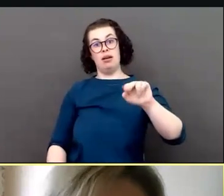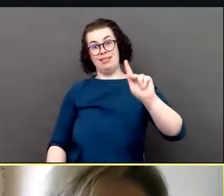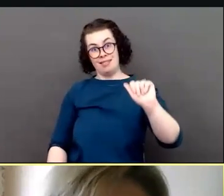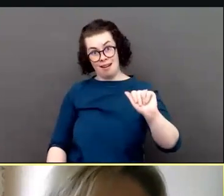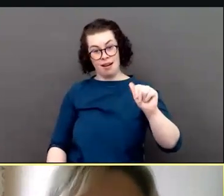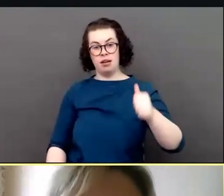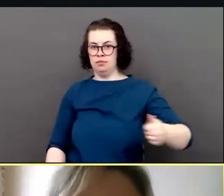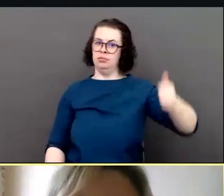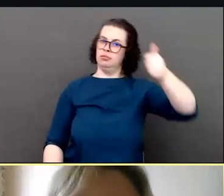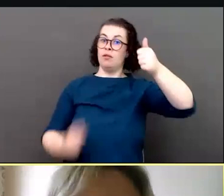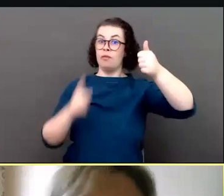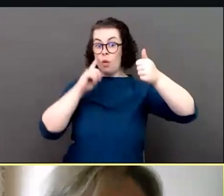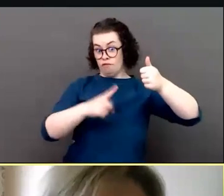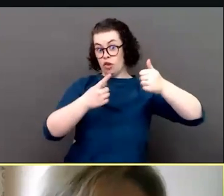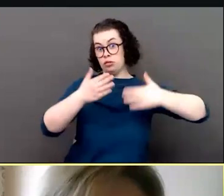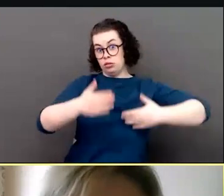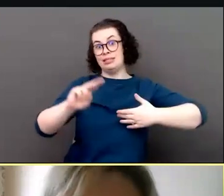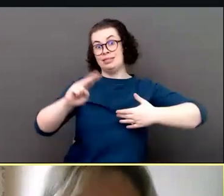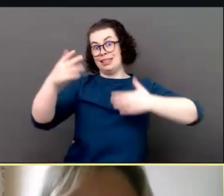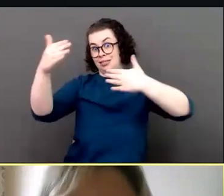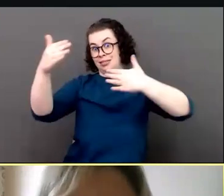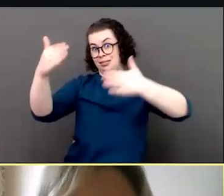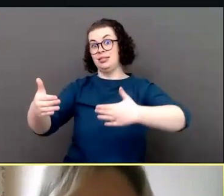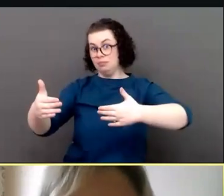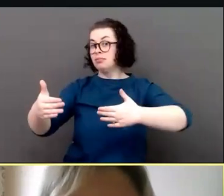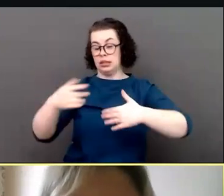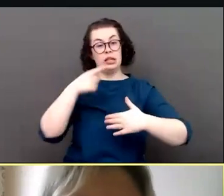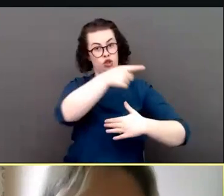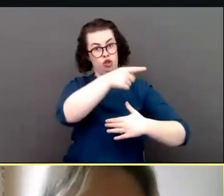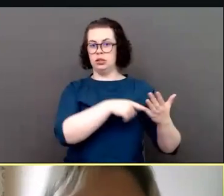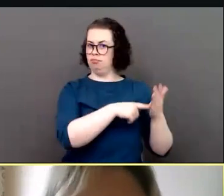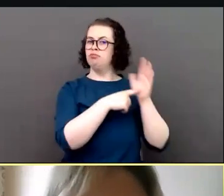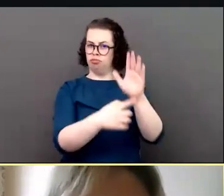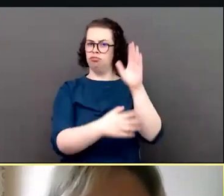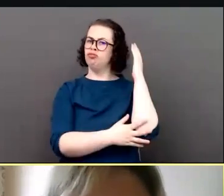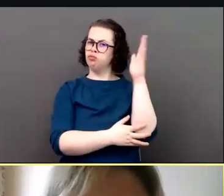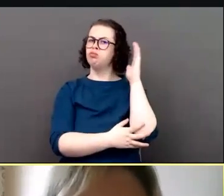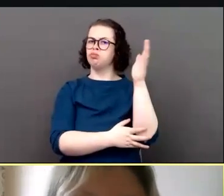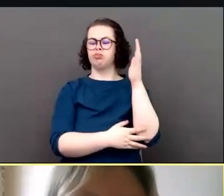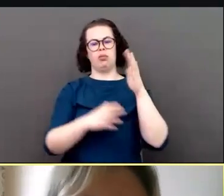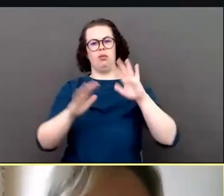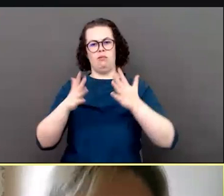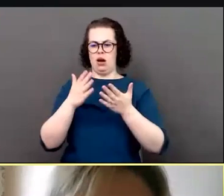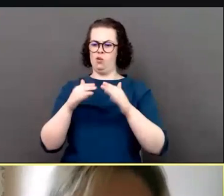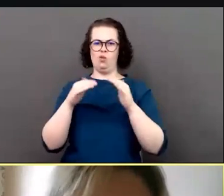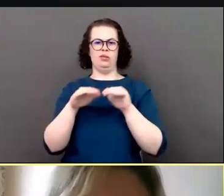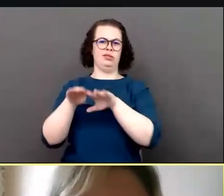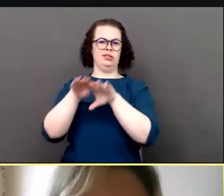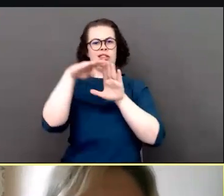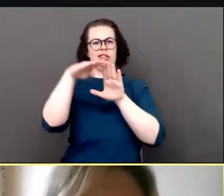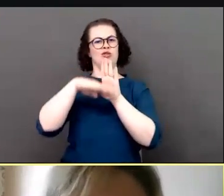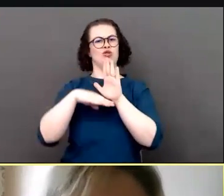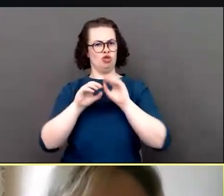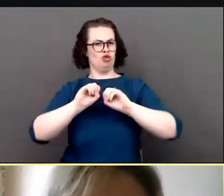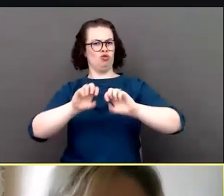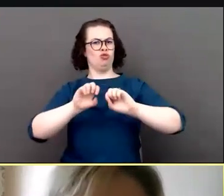phase, and she has been presenting to you the details of the standards. Other ANEC experts are also